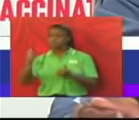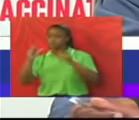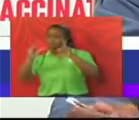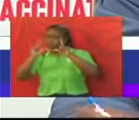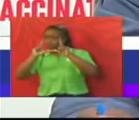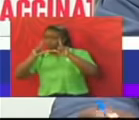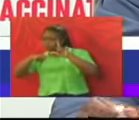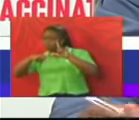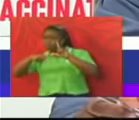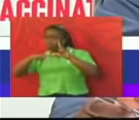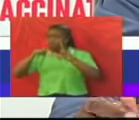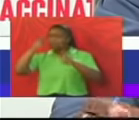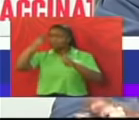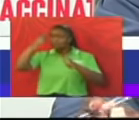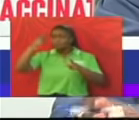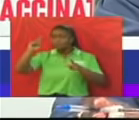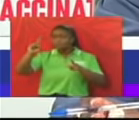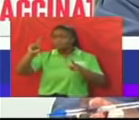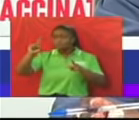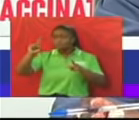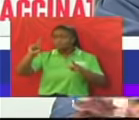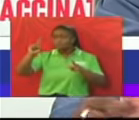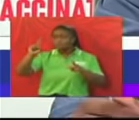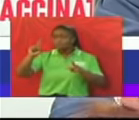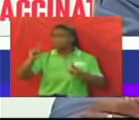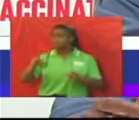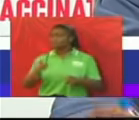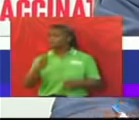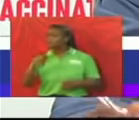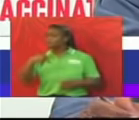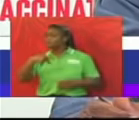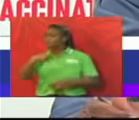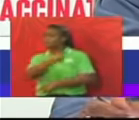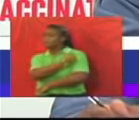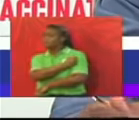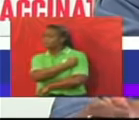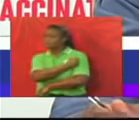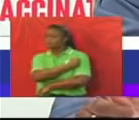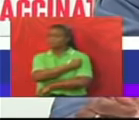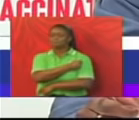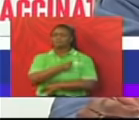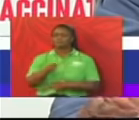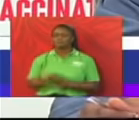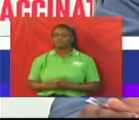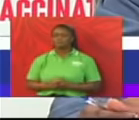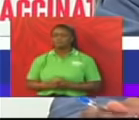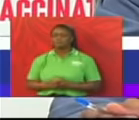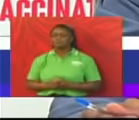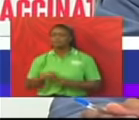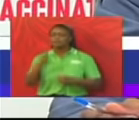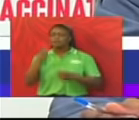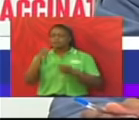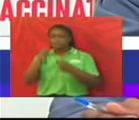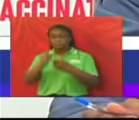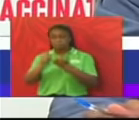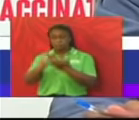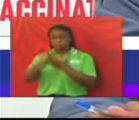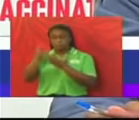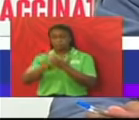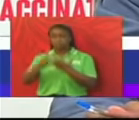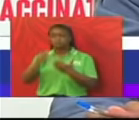30th of November 2021 for the Pfizer vaccines and May 2023 for the Johnson & Johnson.